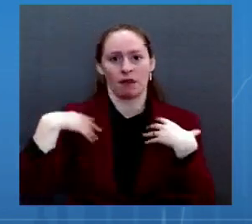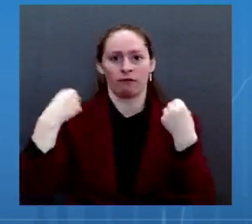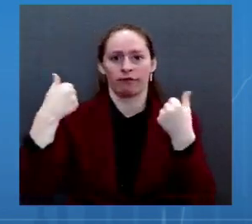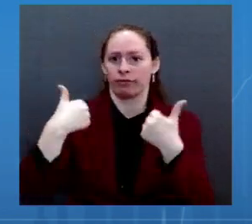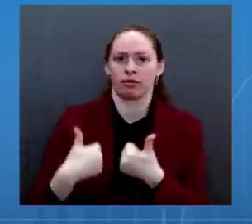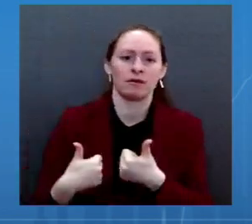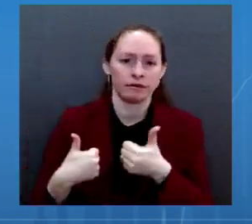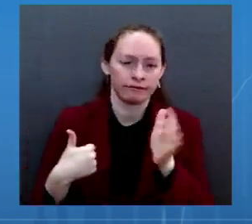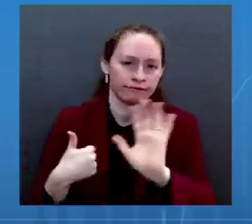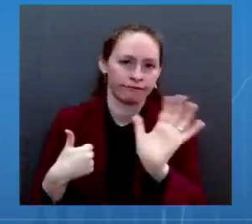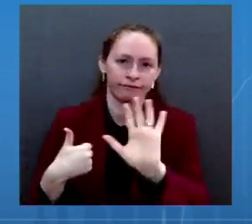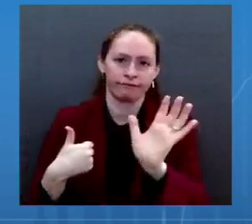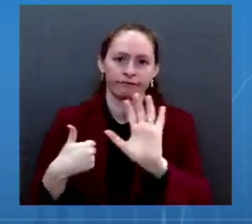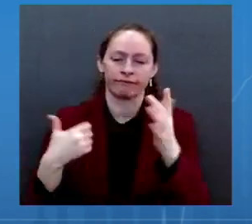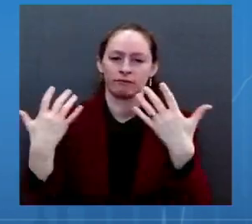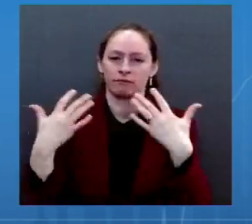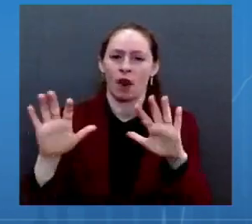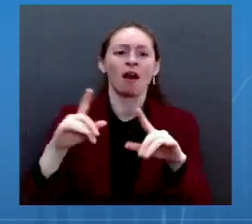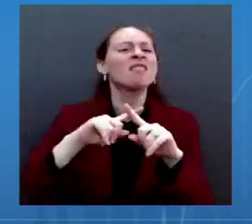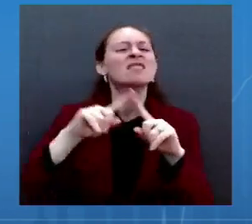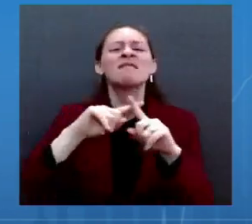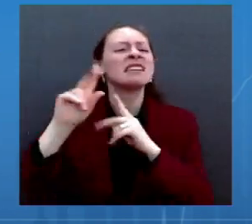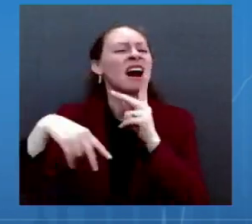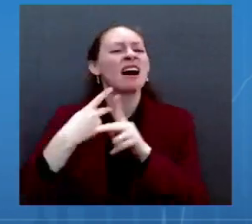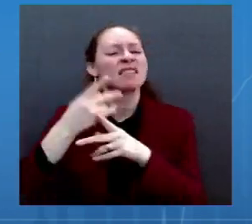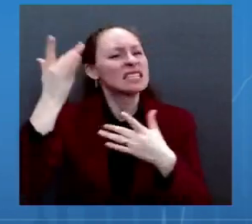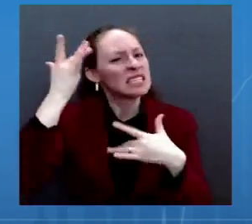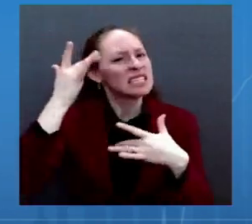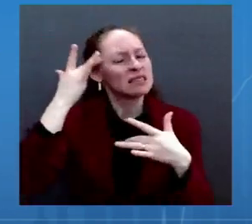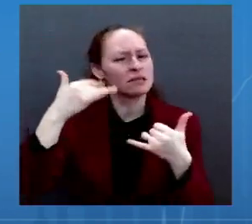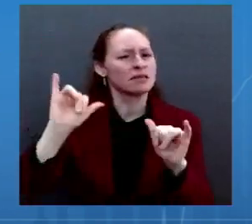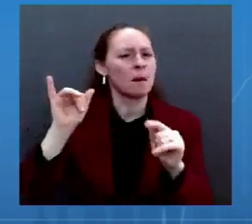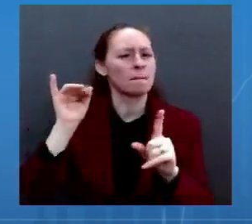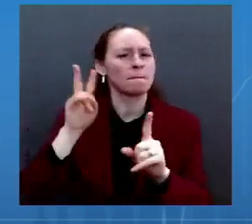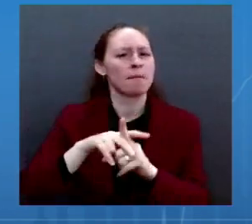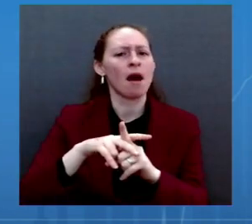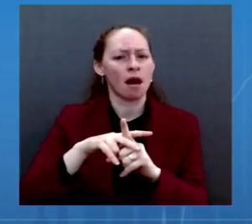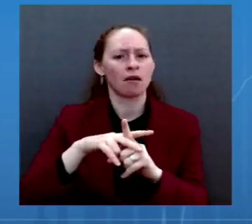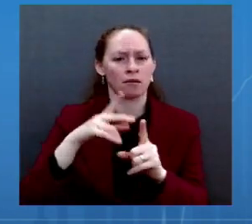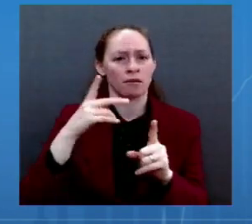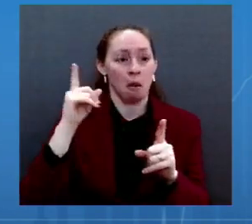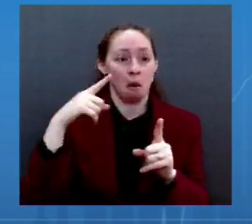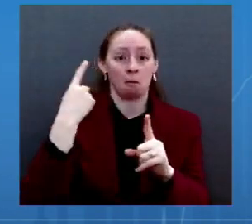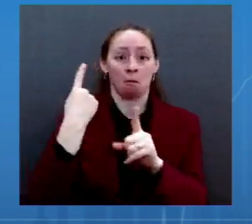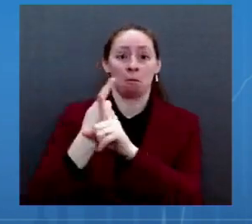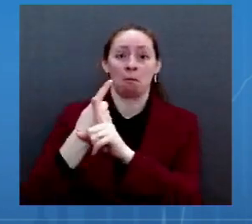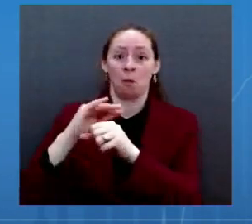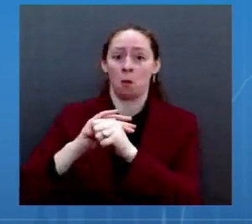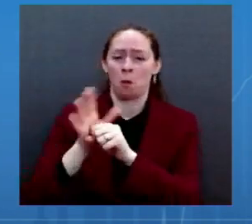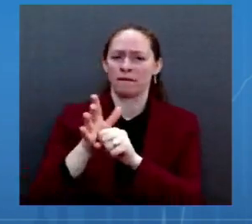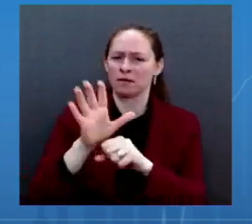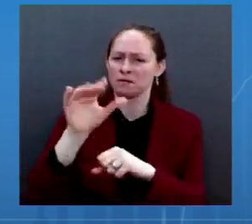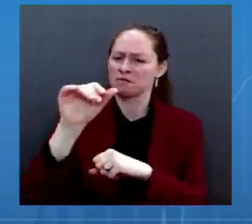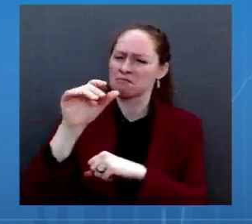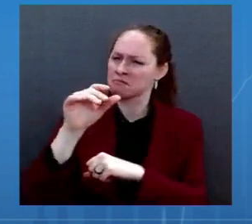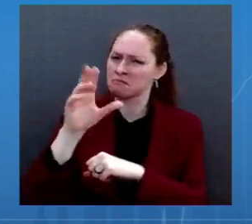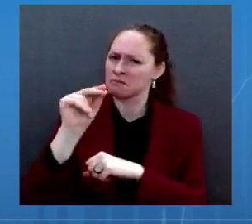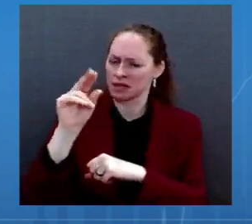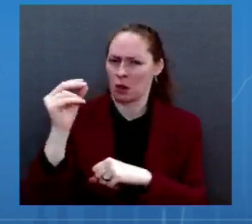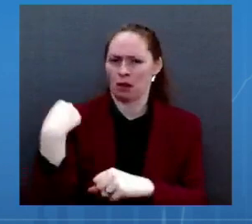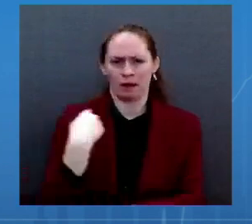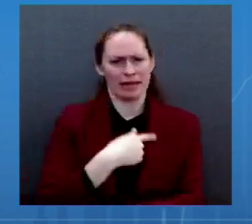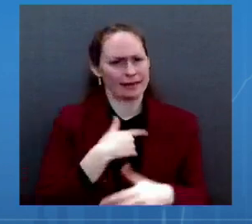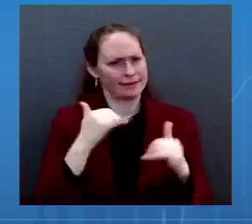are much more restrictive and much more conservative with regard to return to the workplace for our healthcare